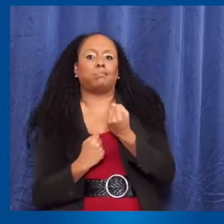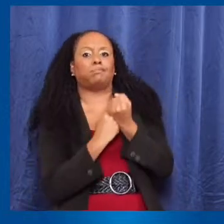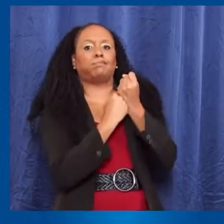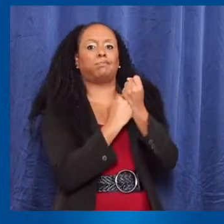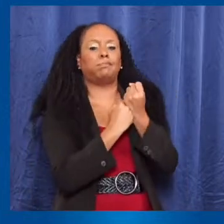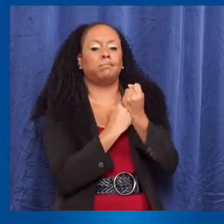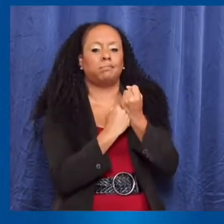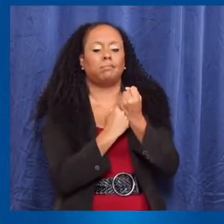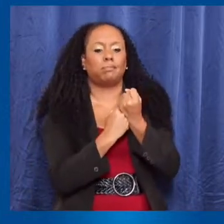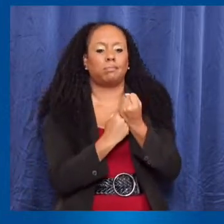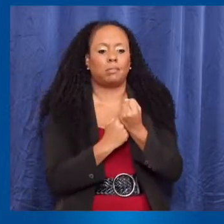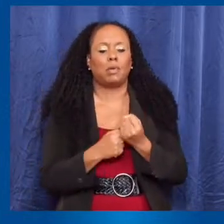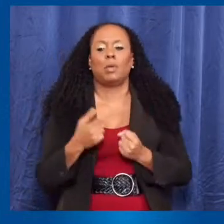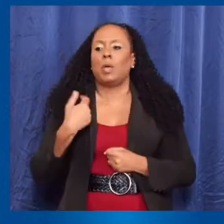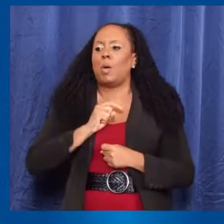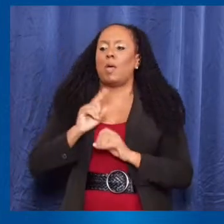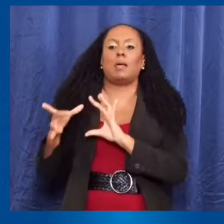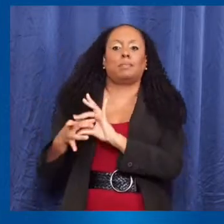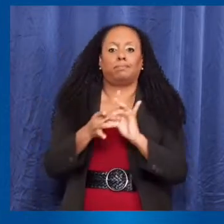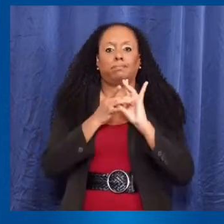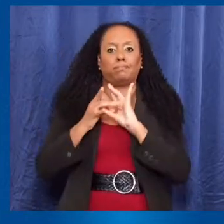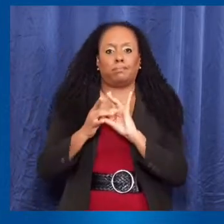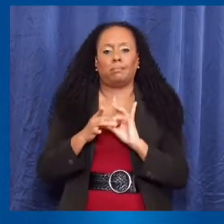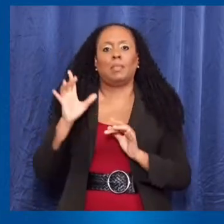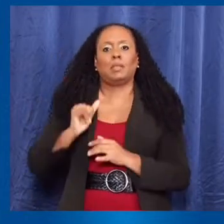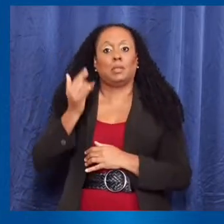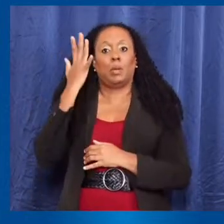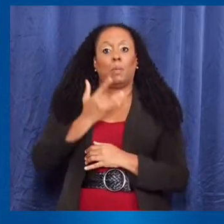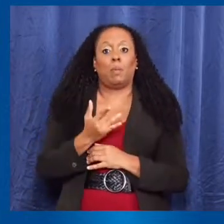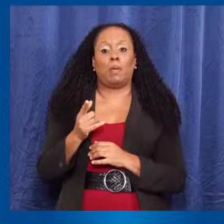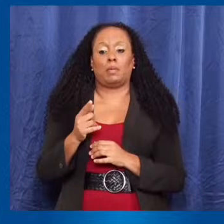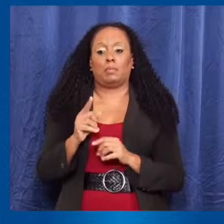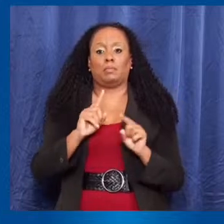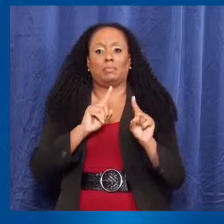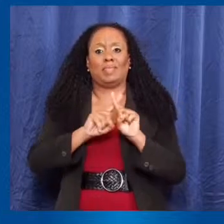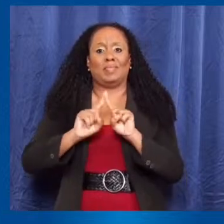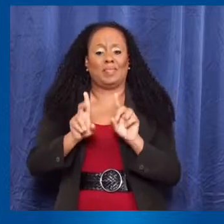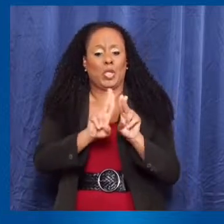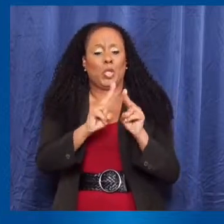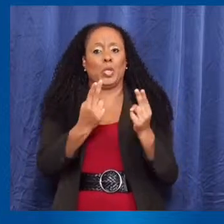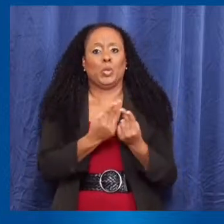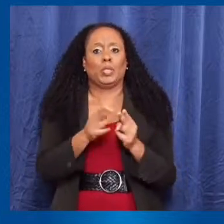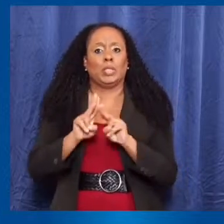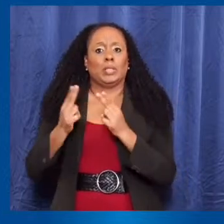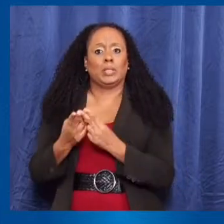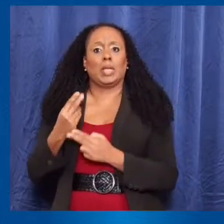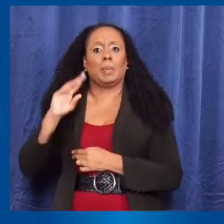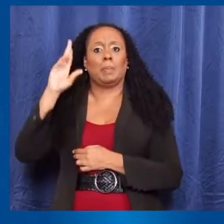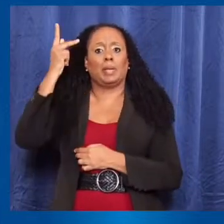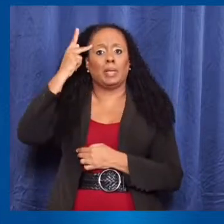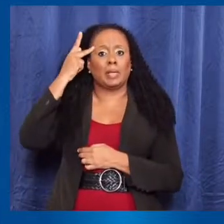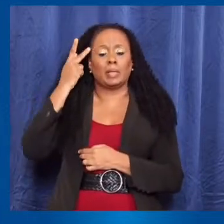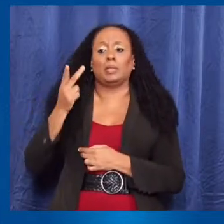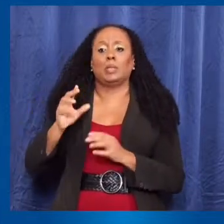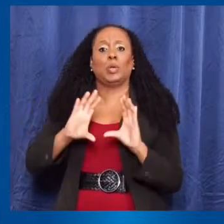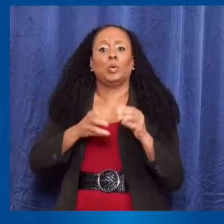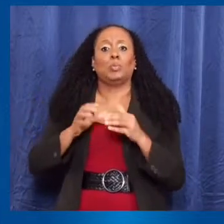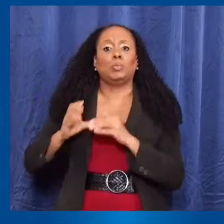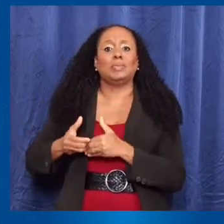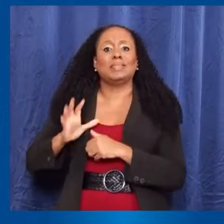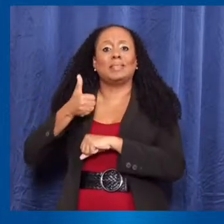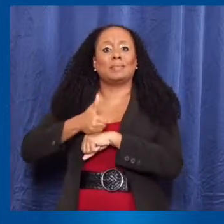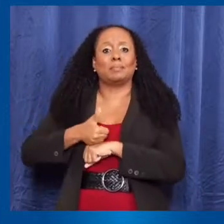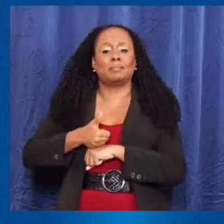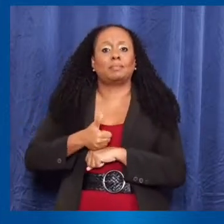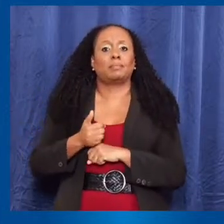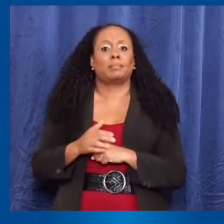of the world we call it solidarity. And that is why the unions and the political movements that we've had have all been built, because all of us have